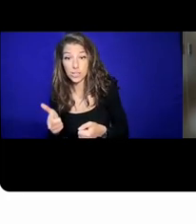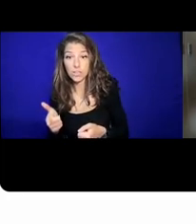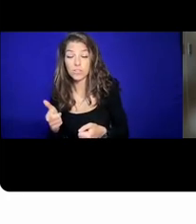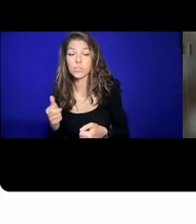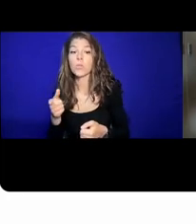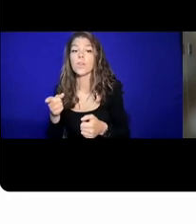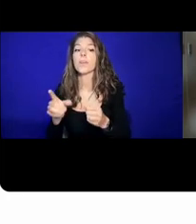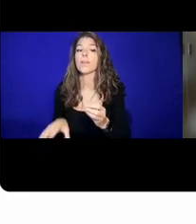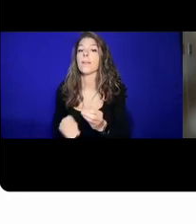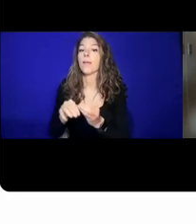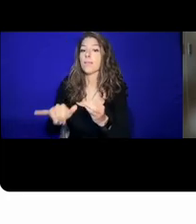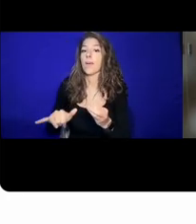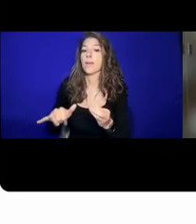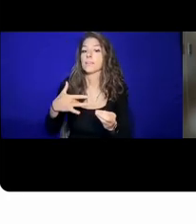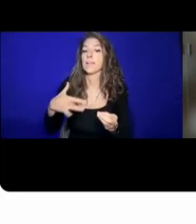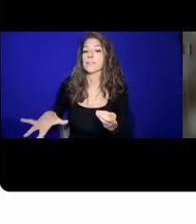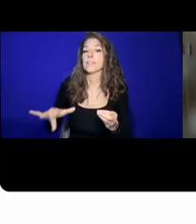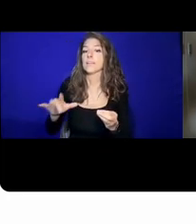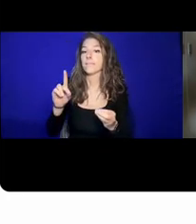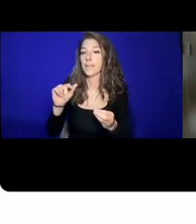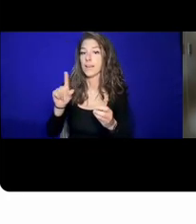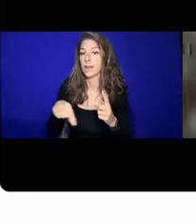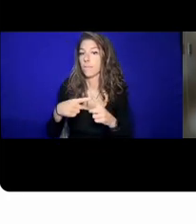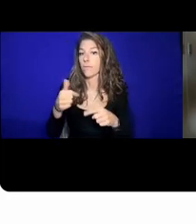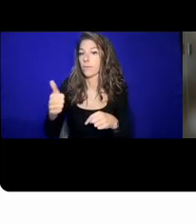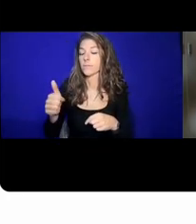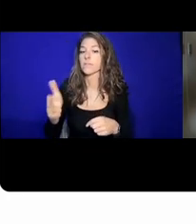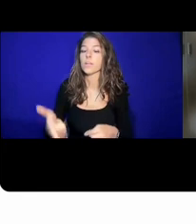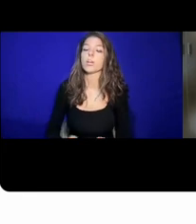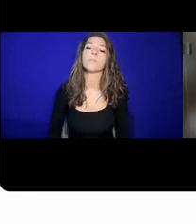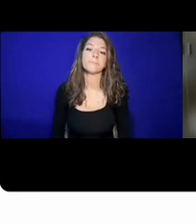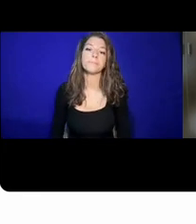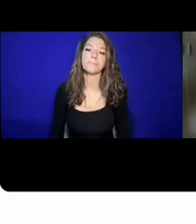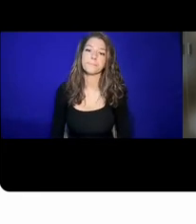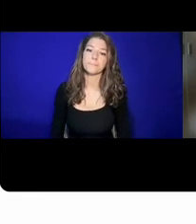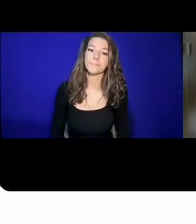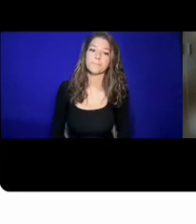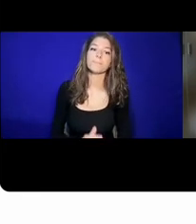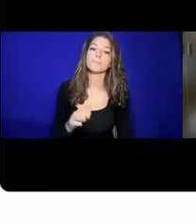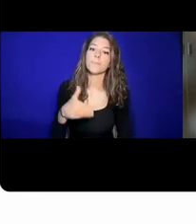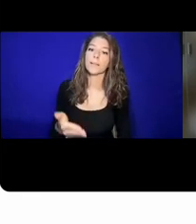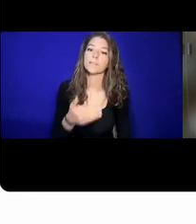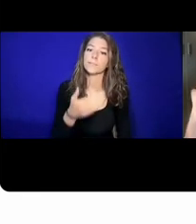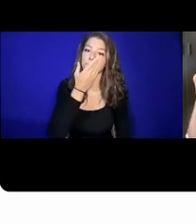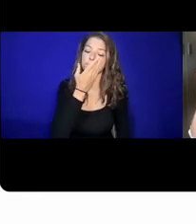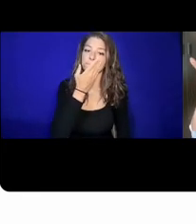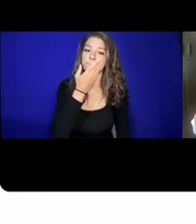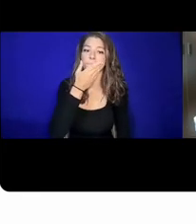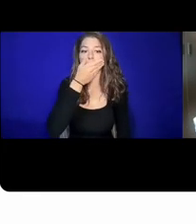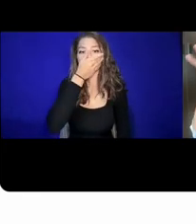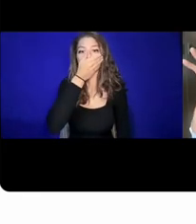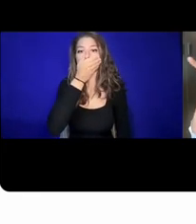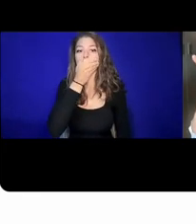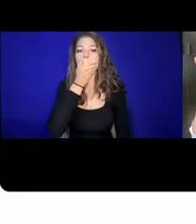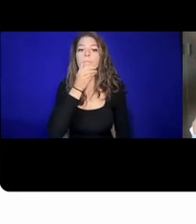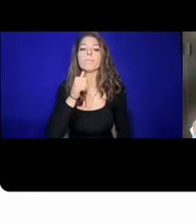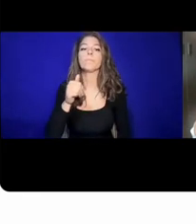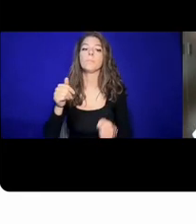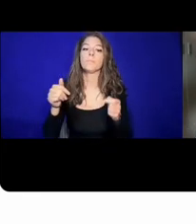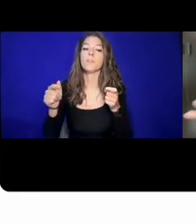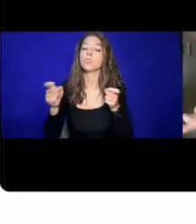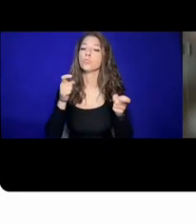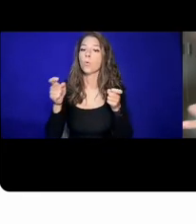that they can add that sensitive data about themselves at a later time. We can go to the next slide. In addition to the